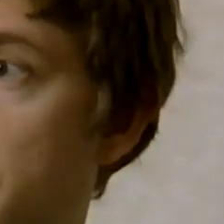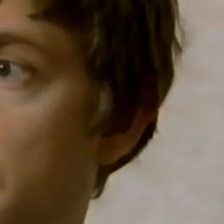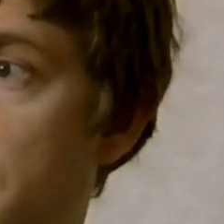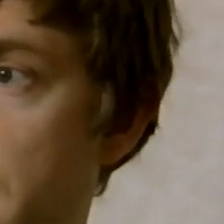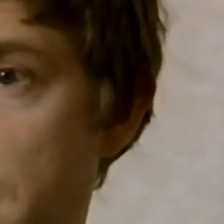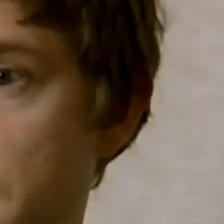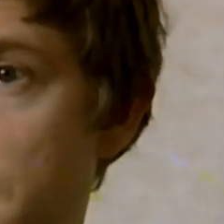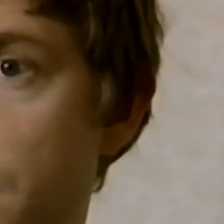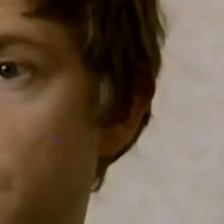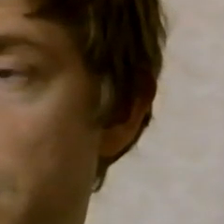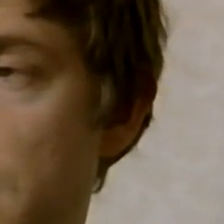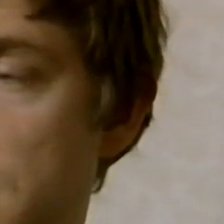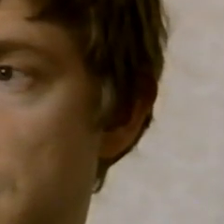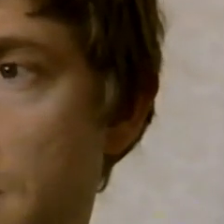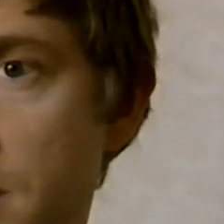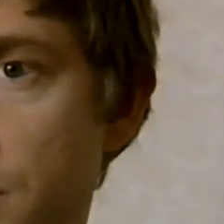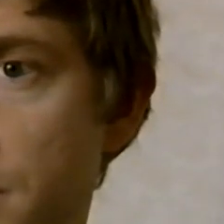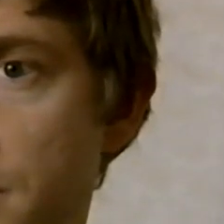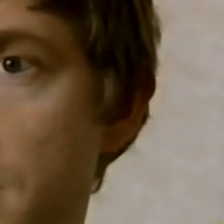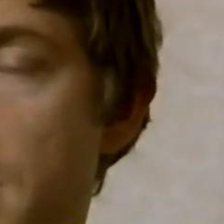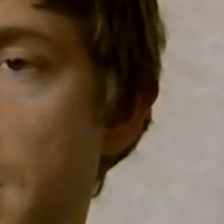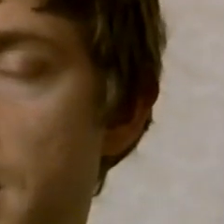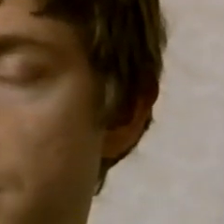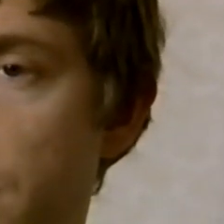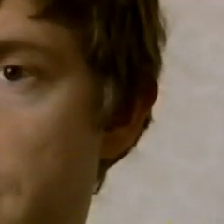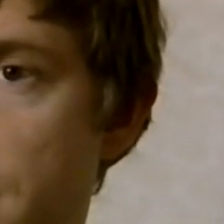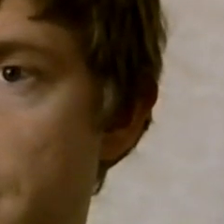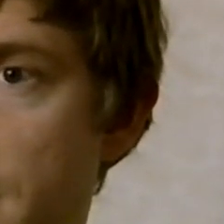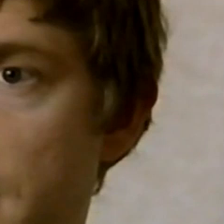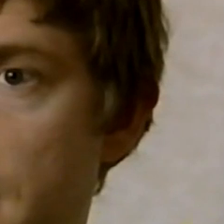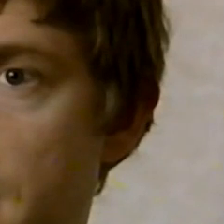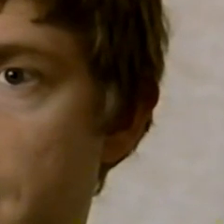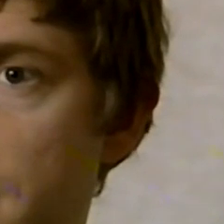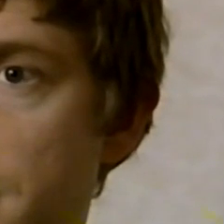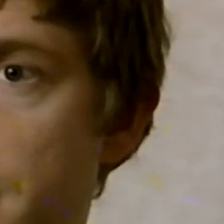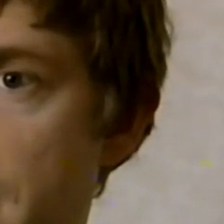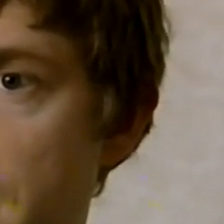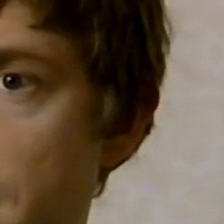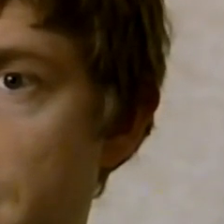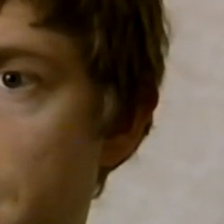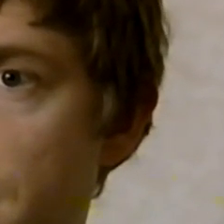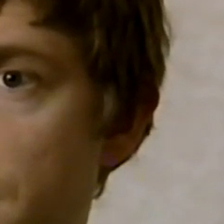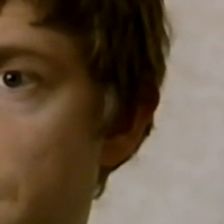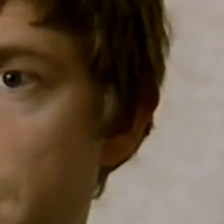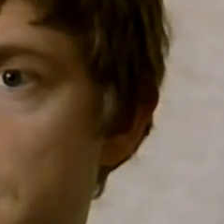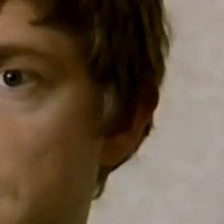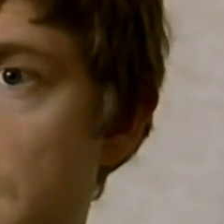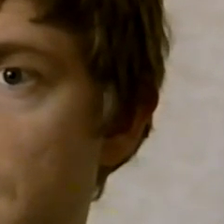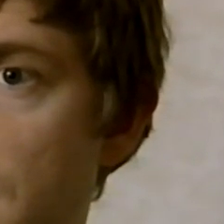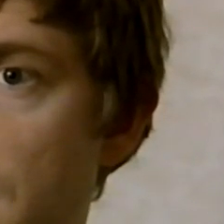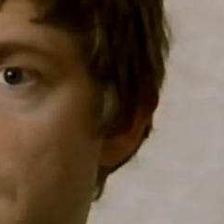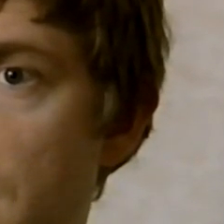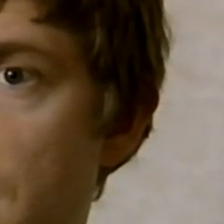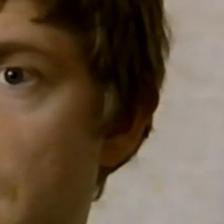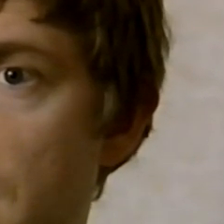type of paper and whether we can supply it with them and whether they can pay for it.